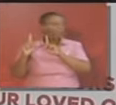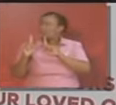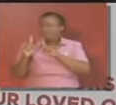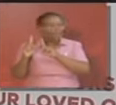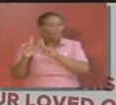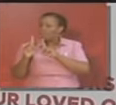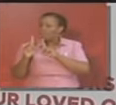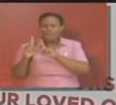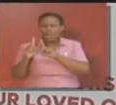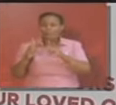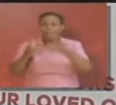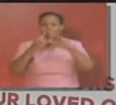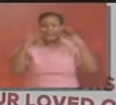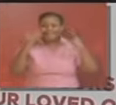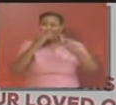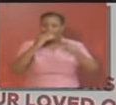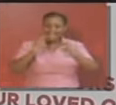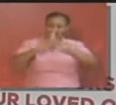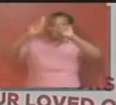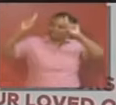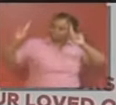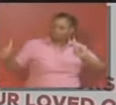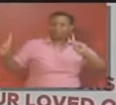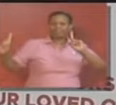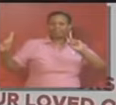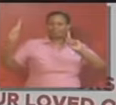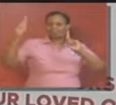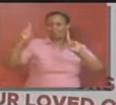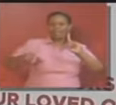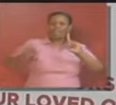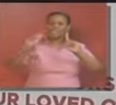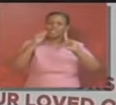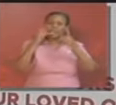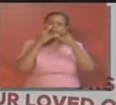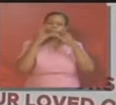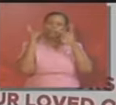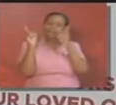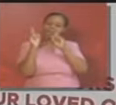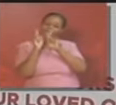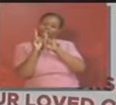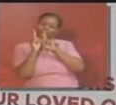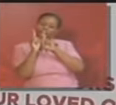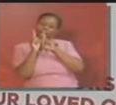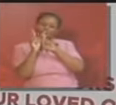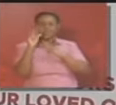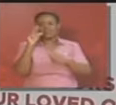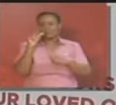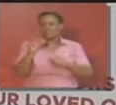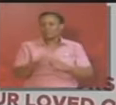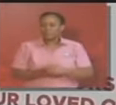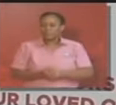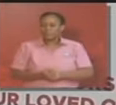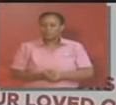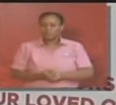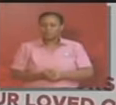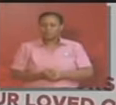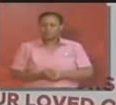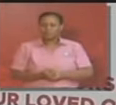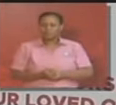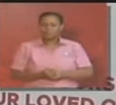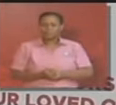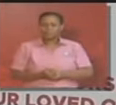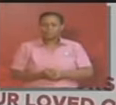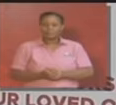In my attempt to try to stem the tide, the wave that seems to be happening in County Caroni, I actually met with the president